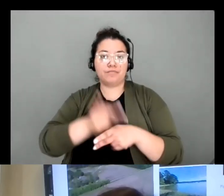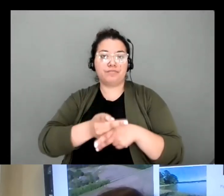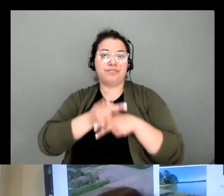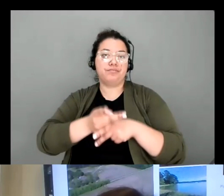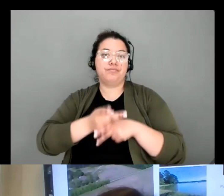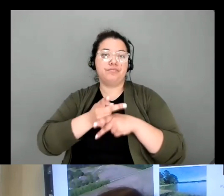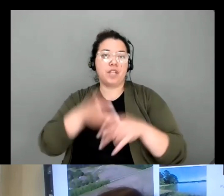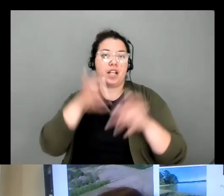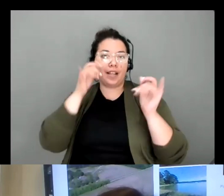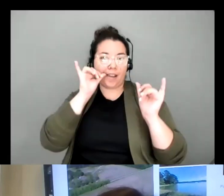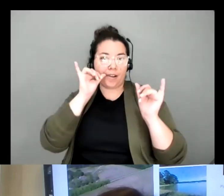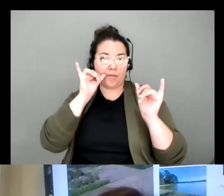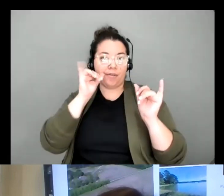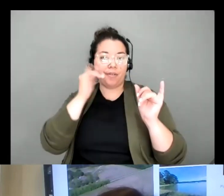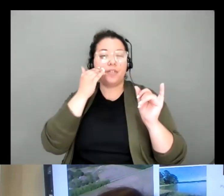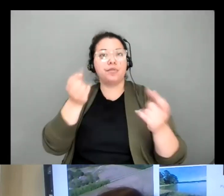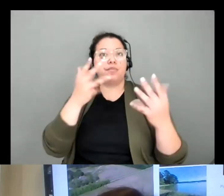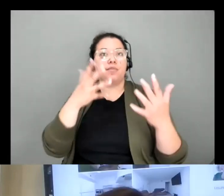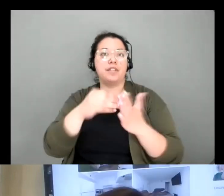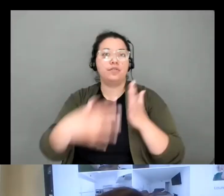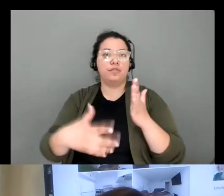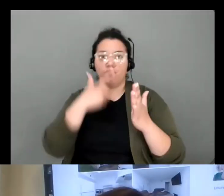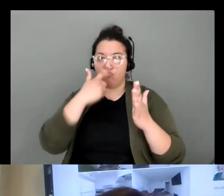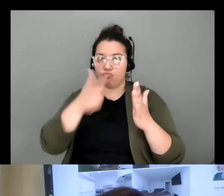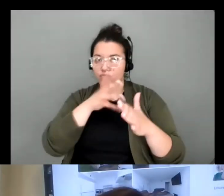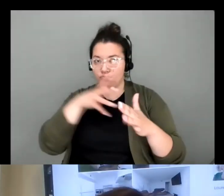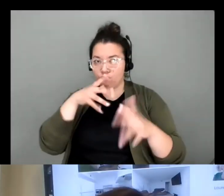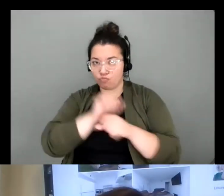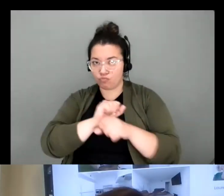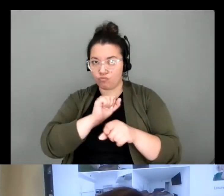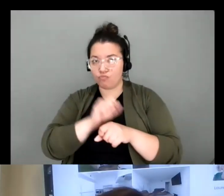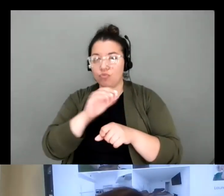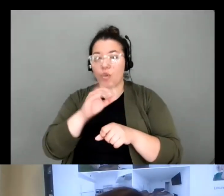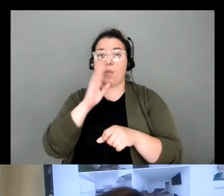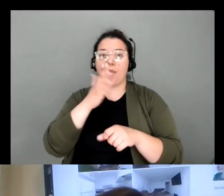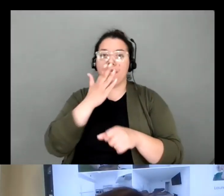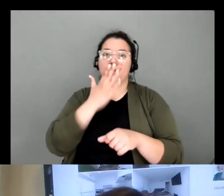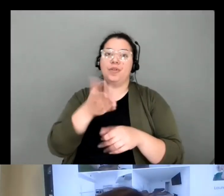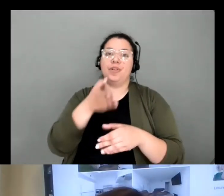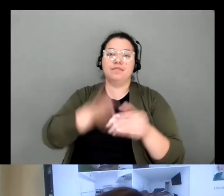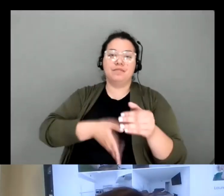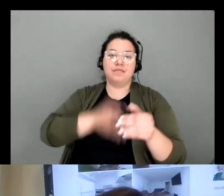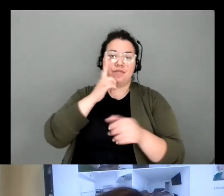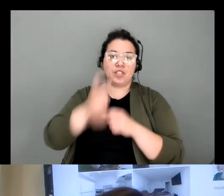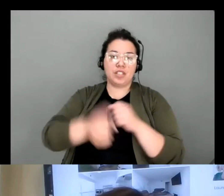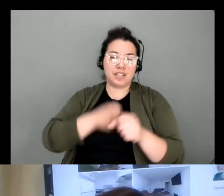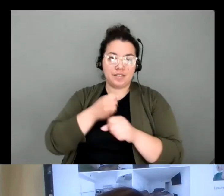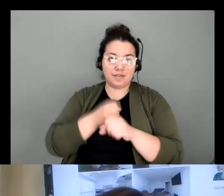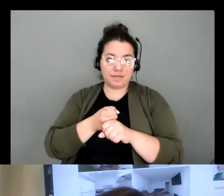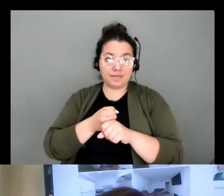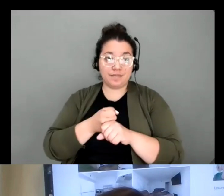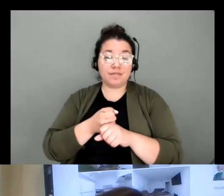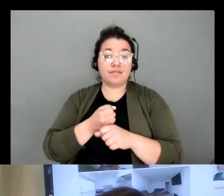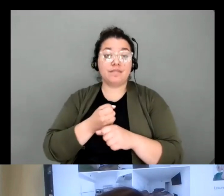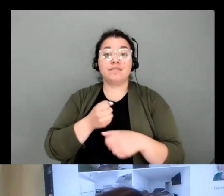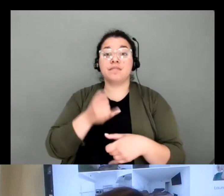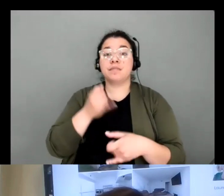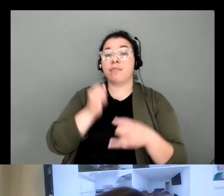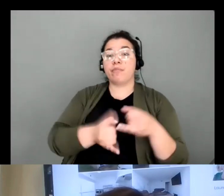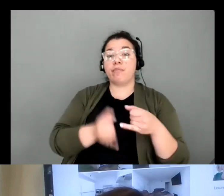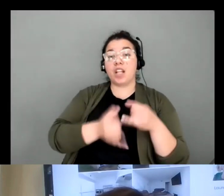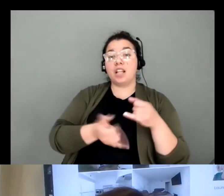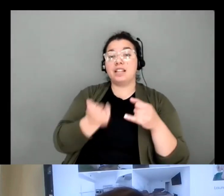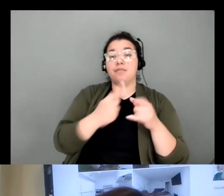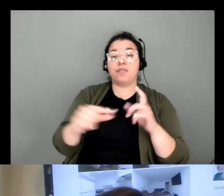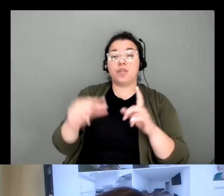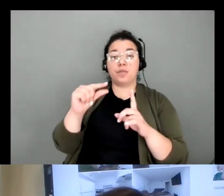country who are interested in agricultural jobs. So that'll be a good way to finish out the year. And at just our last few minutes here, I want